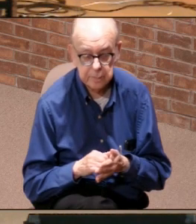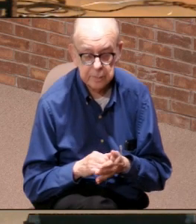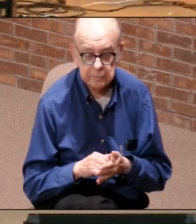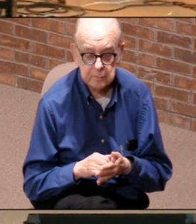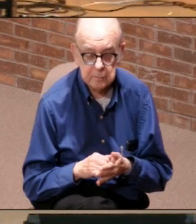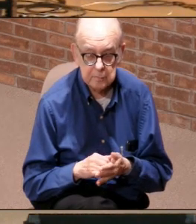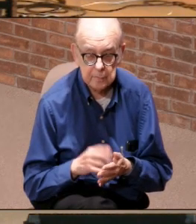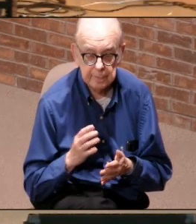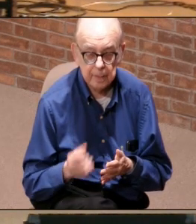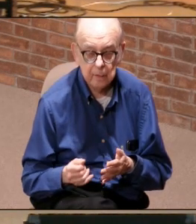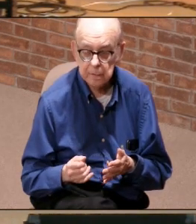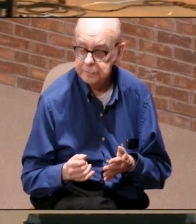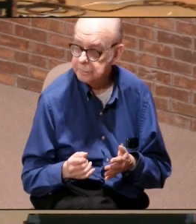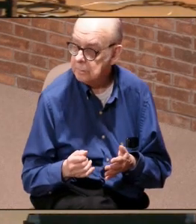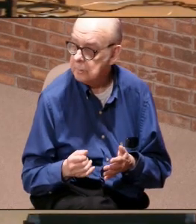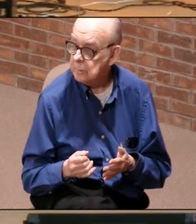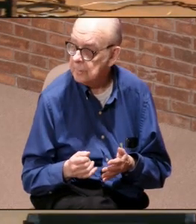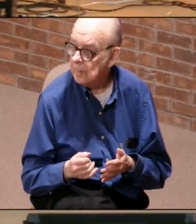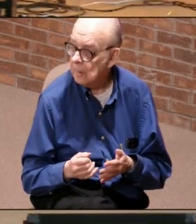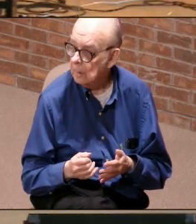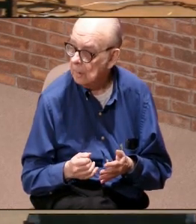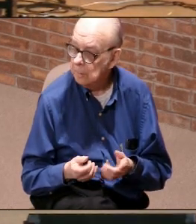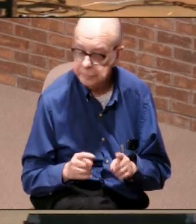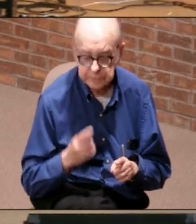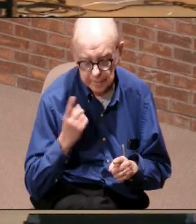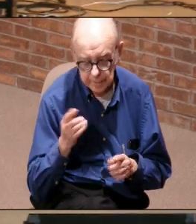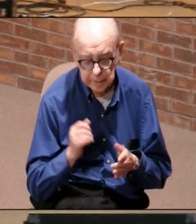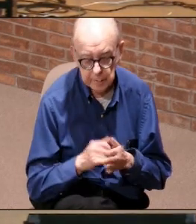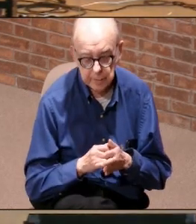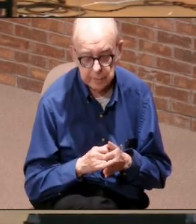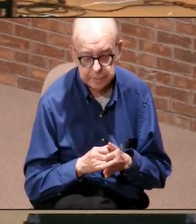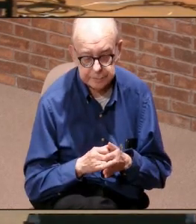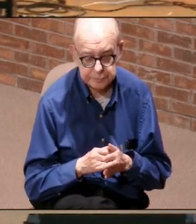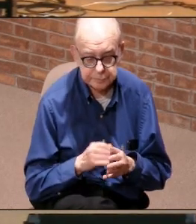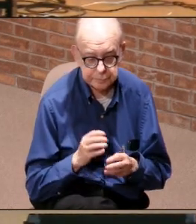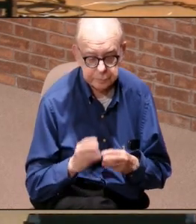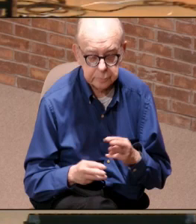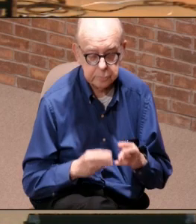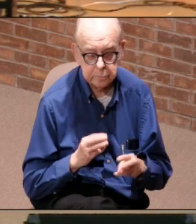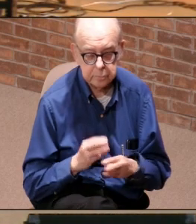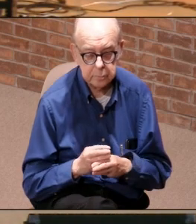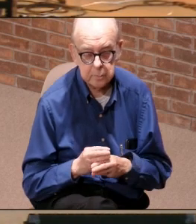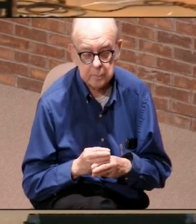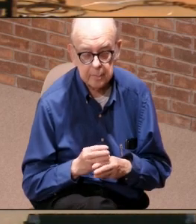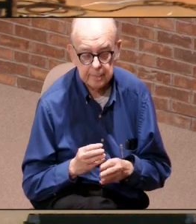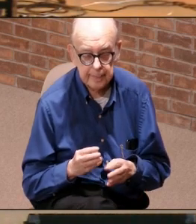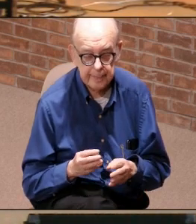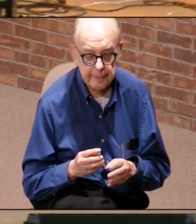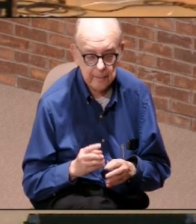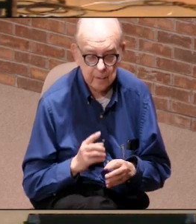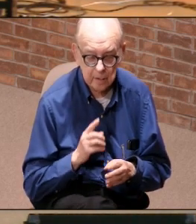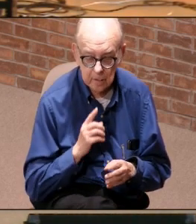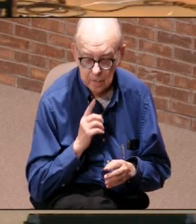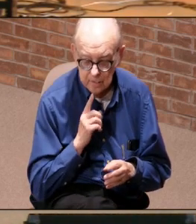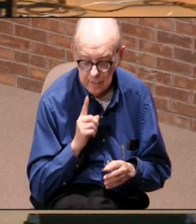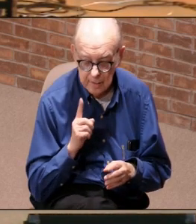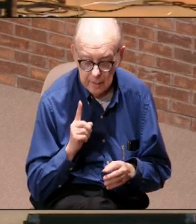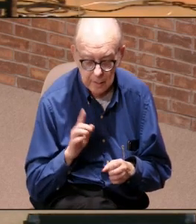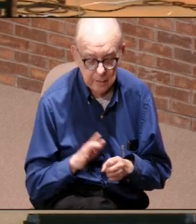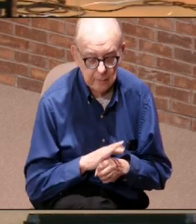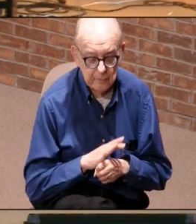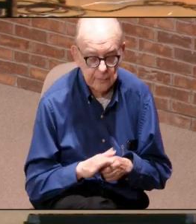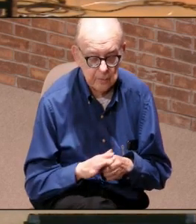that, because when you think about it, the world, ladies and gentlemen, is filled with greed